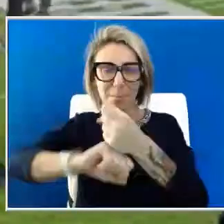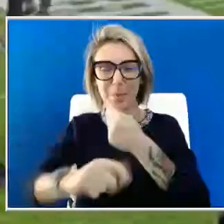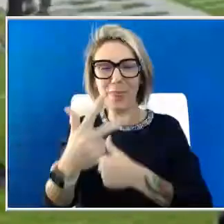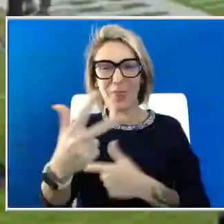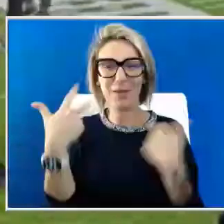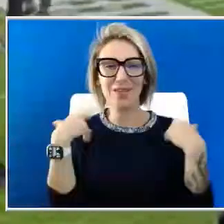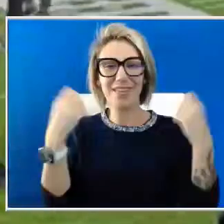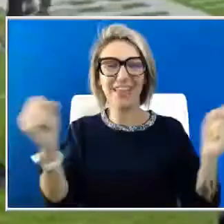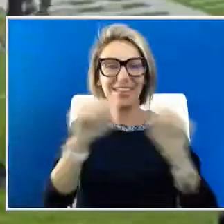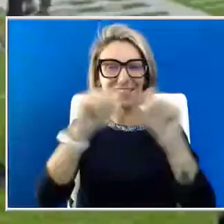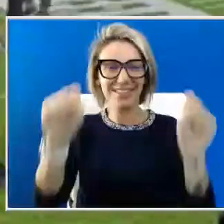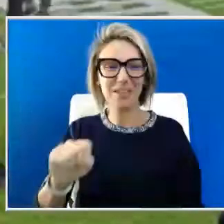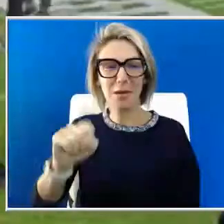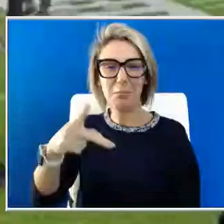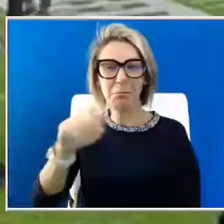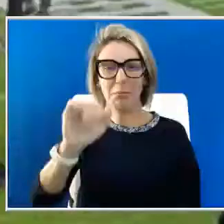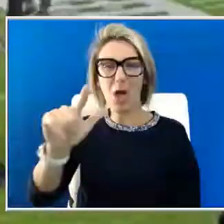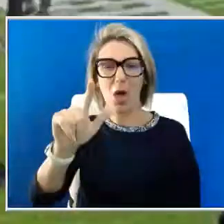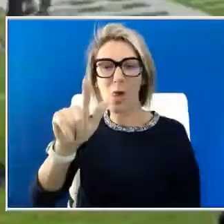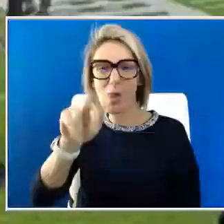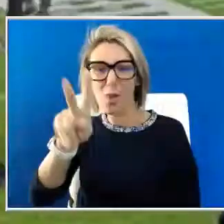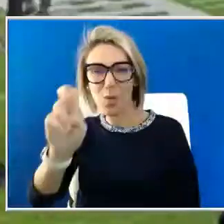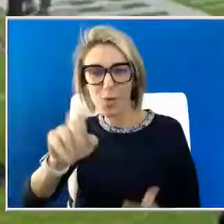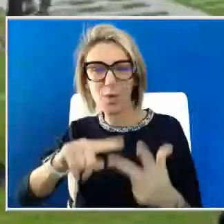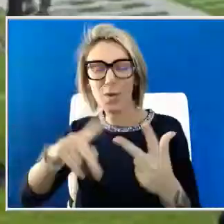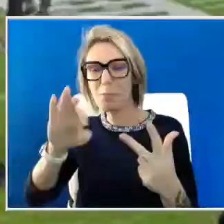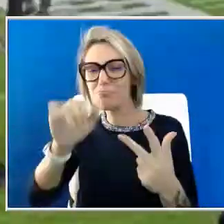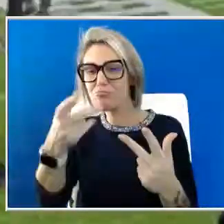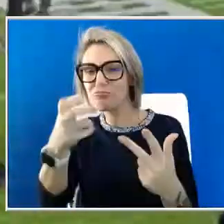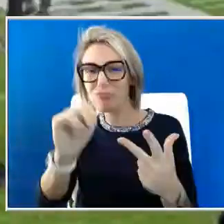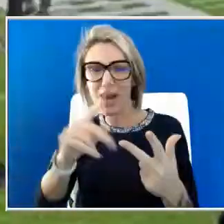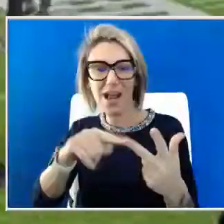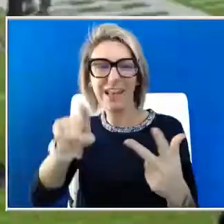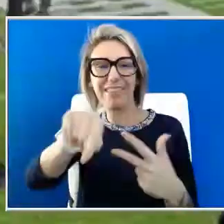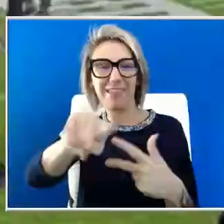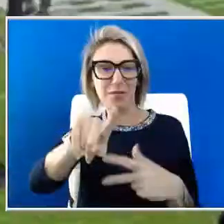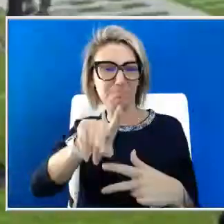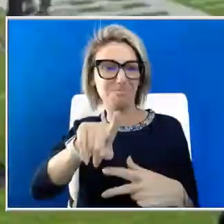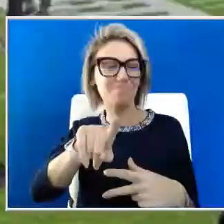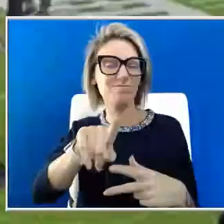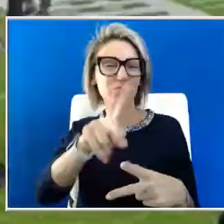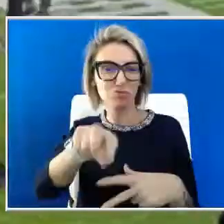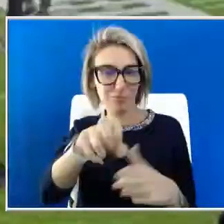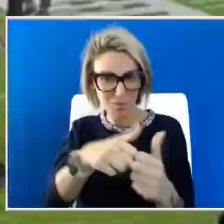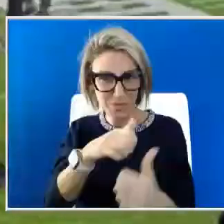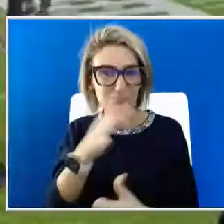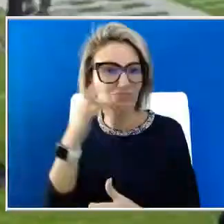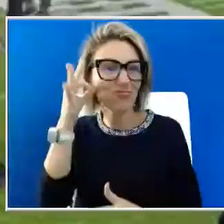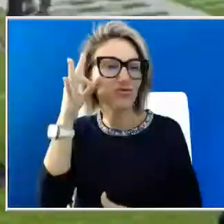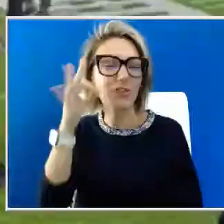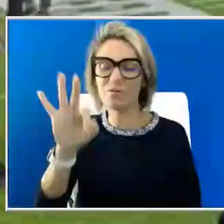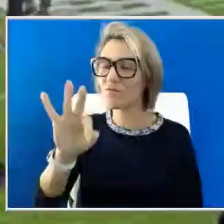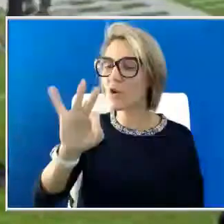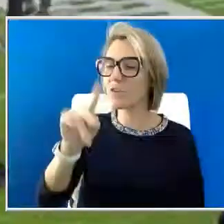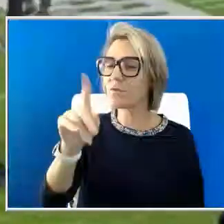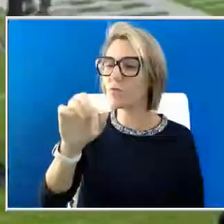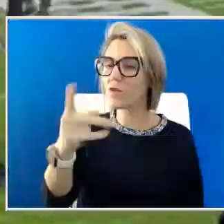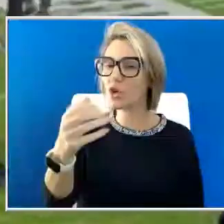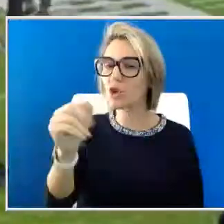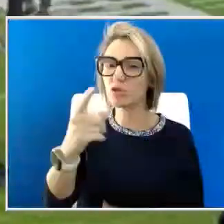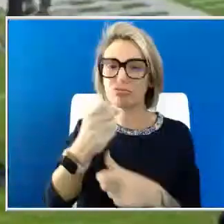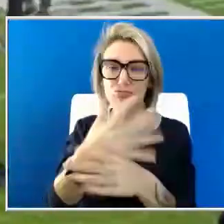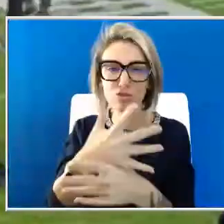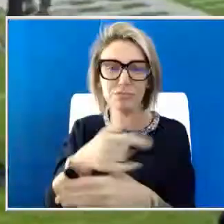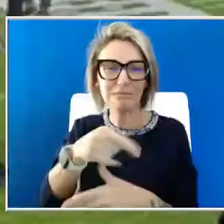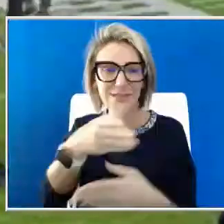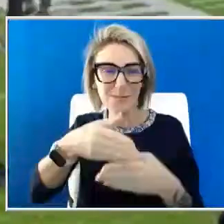Schreppel, Luke Thompson, and Brian Vopot. They were with the Kansas City Chiefs for their game in Frankfurt, Germany this weekend. Hawk, I